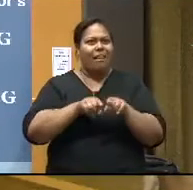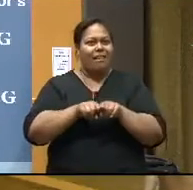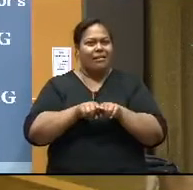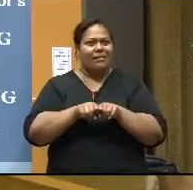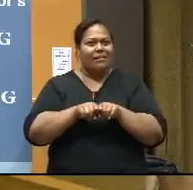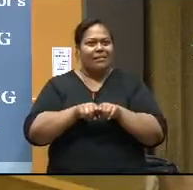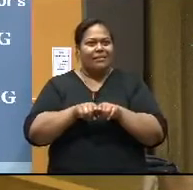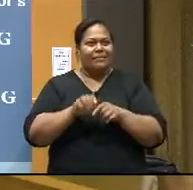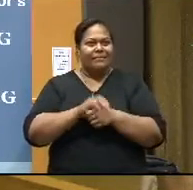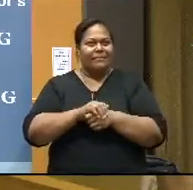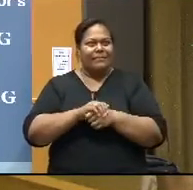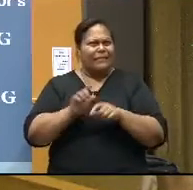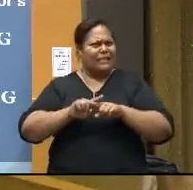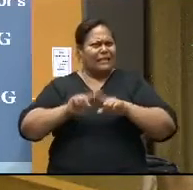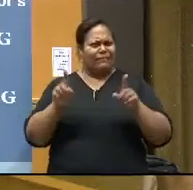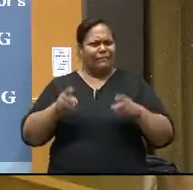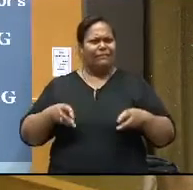very significant way.